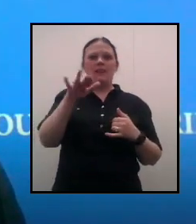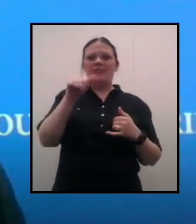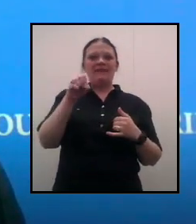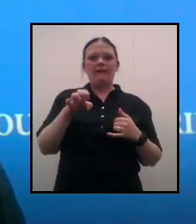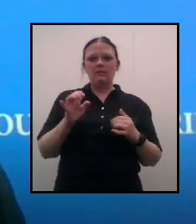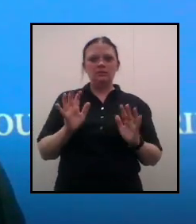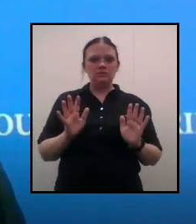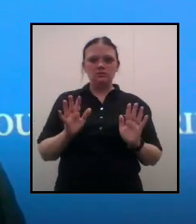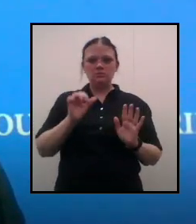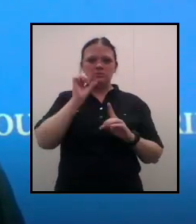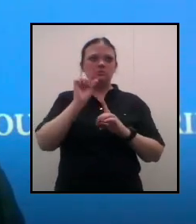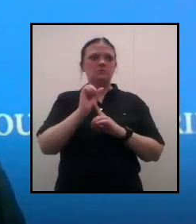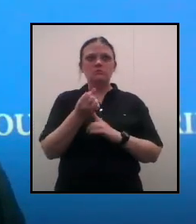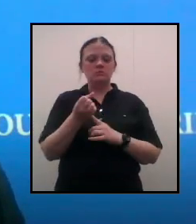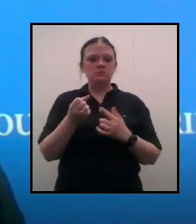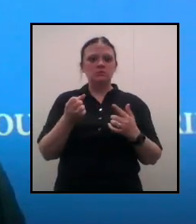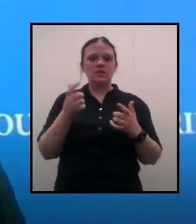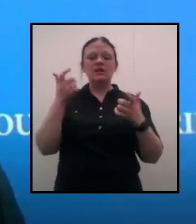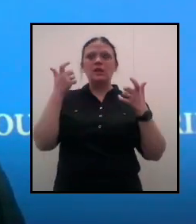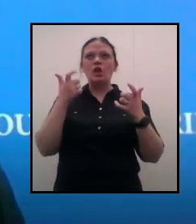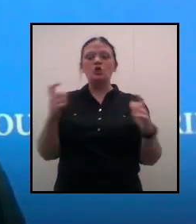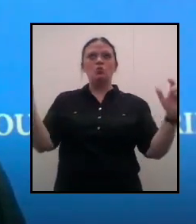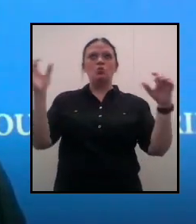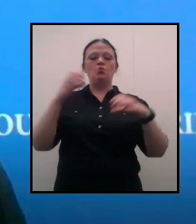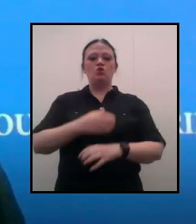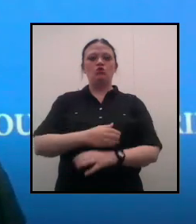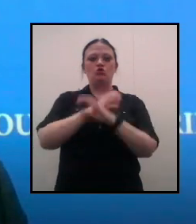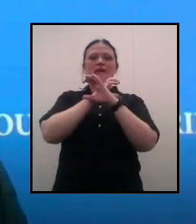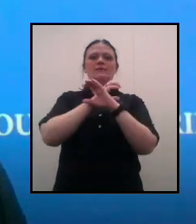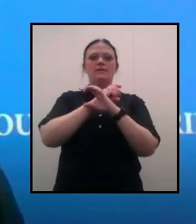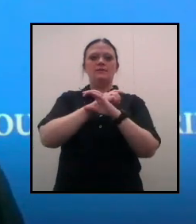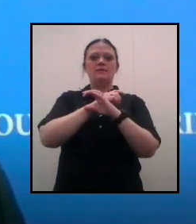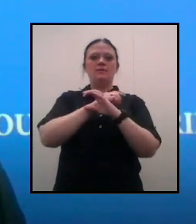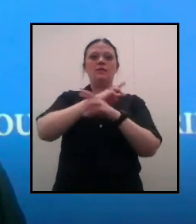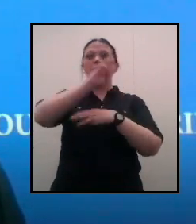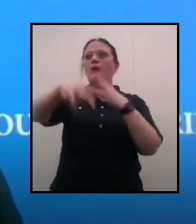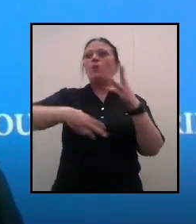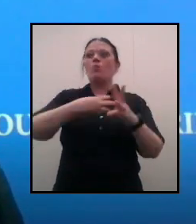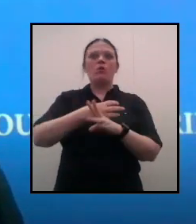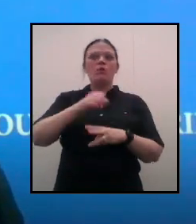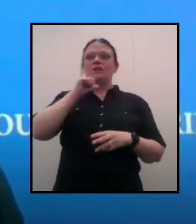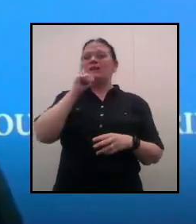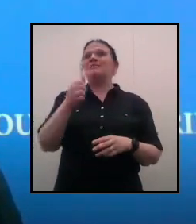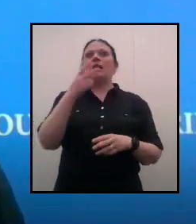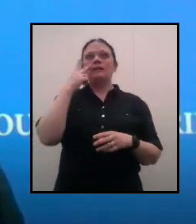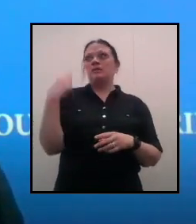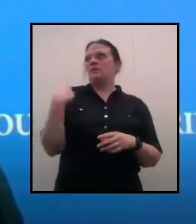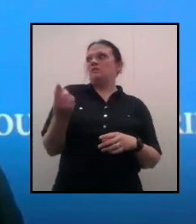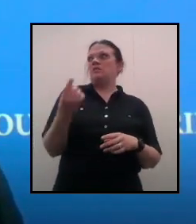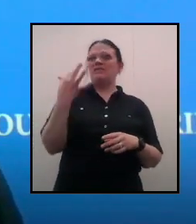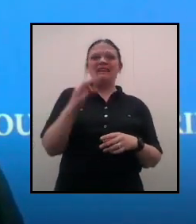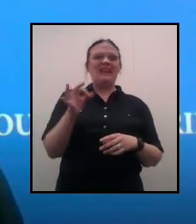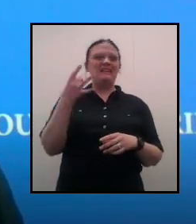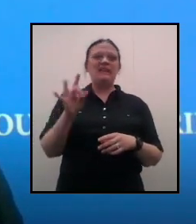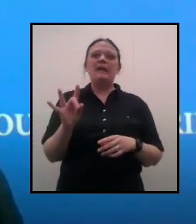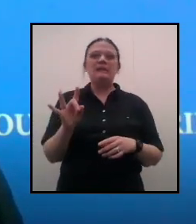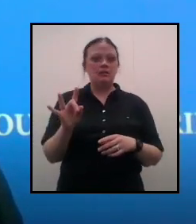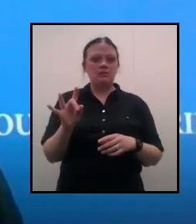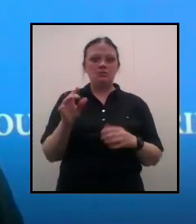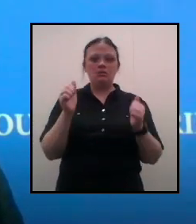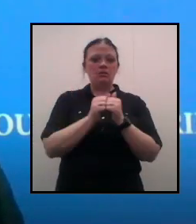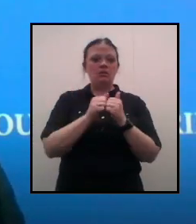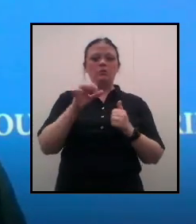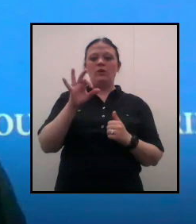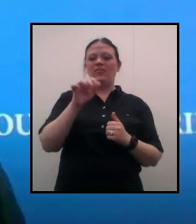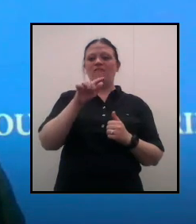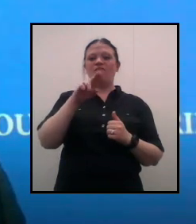is a case of a huge crisis that this world has not seen since really 1918 with the influenza